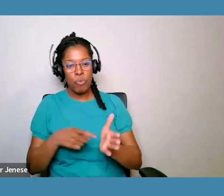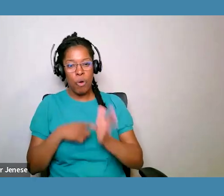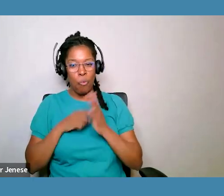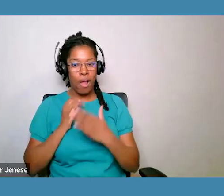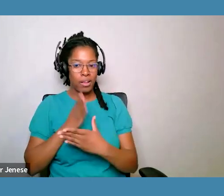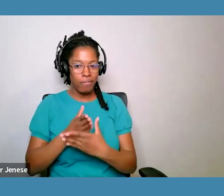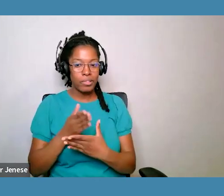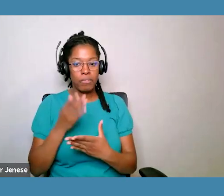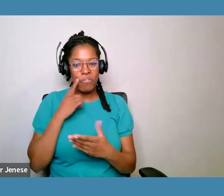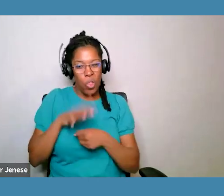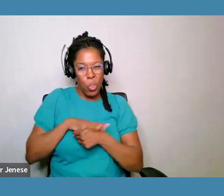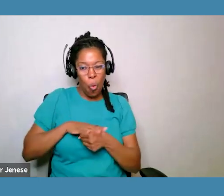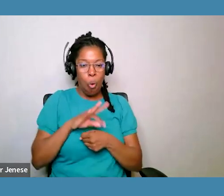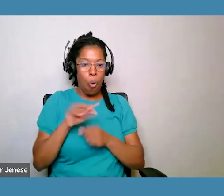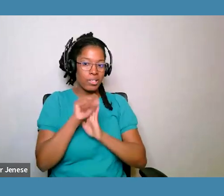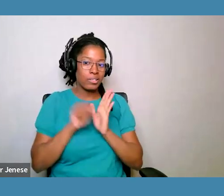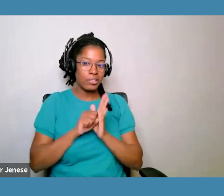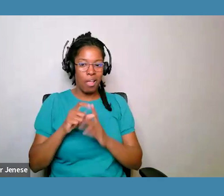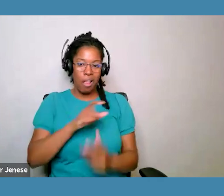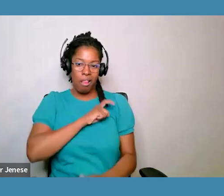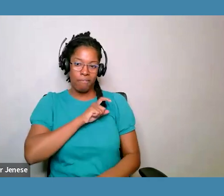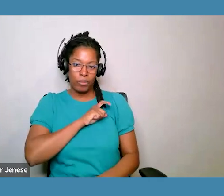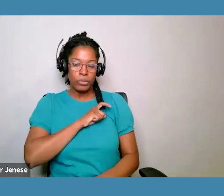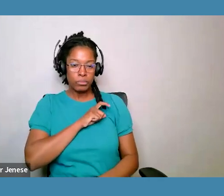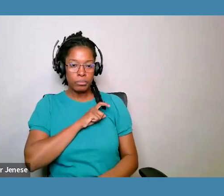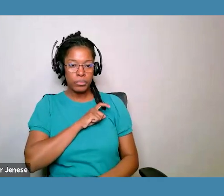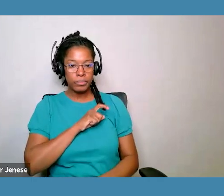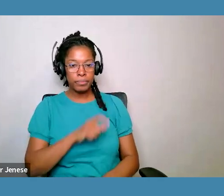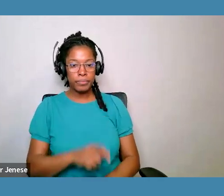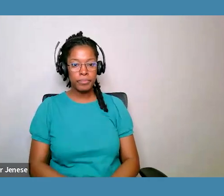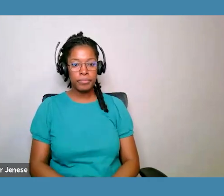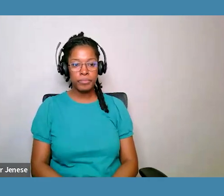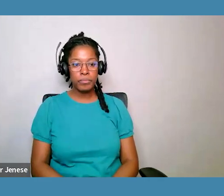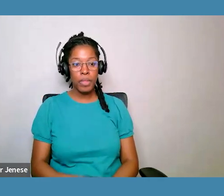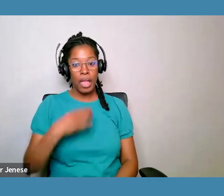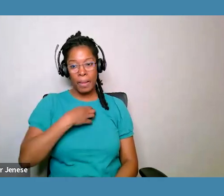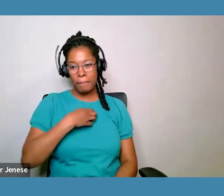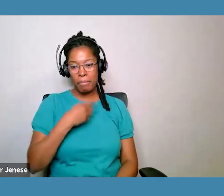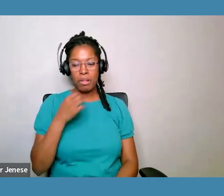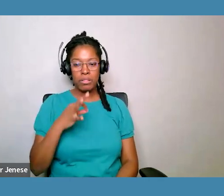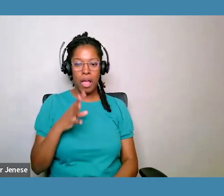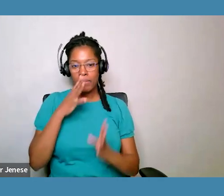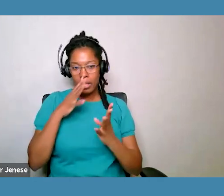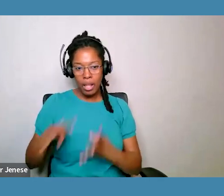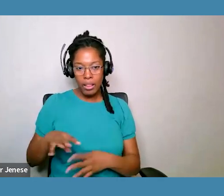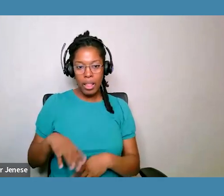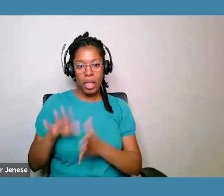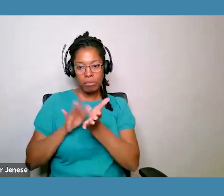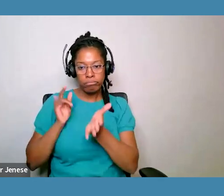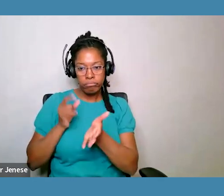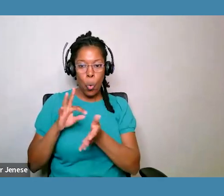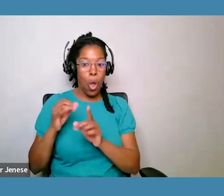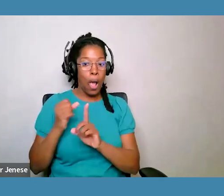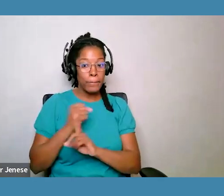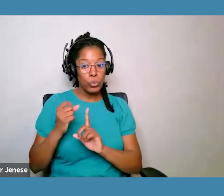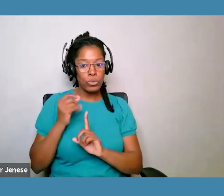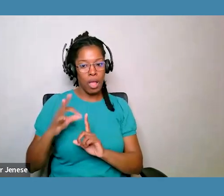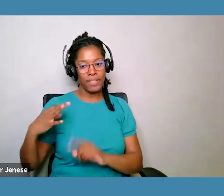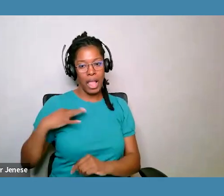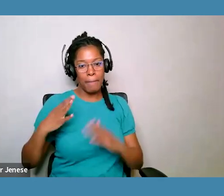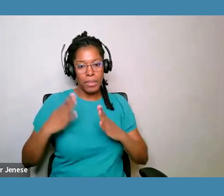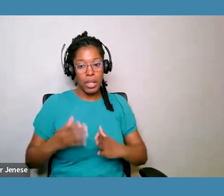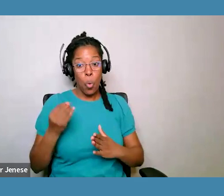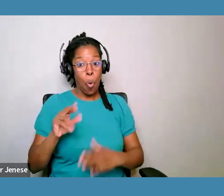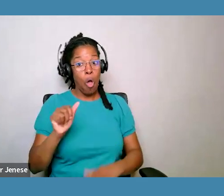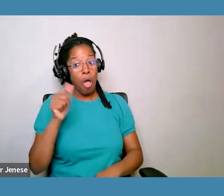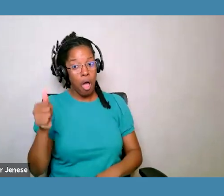local or state law enforcement authorities. Complaints of neglect, exploitation, or abuse of the applicant or